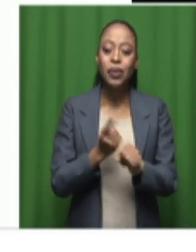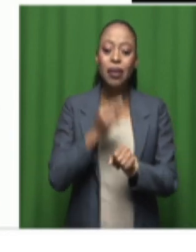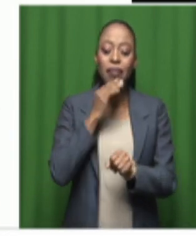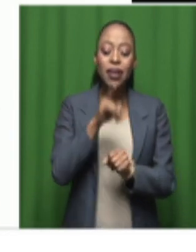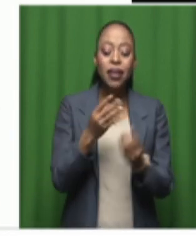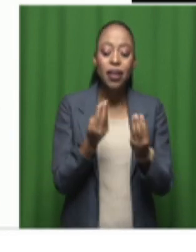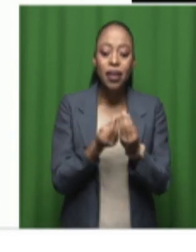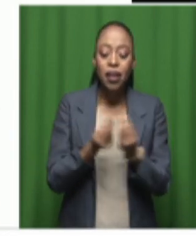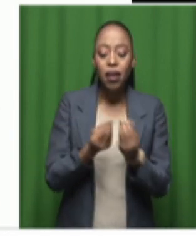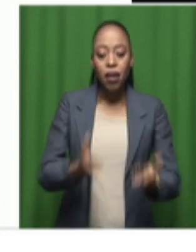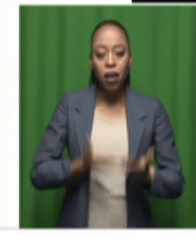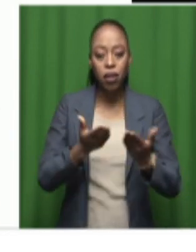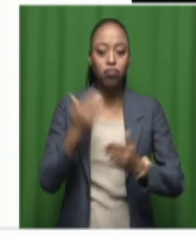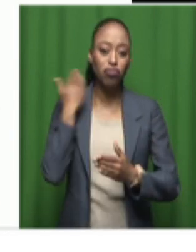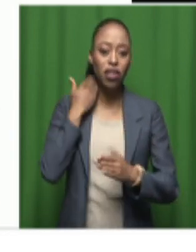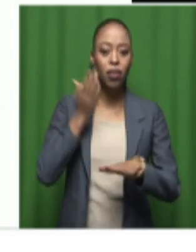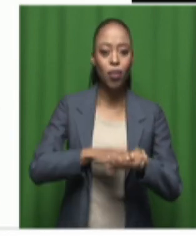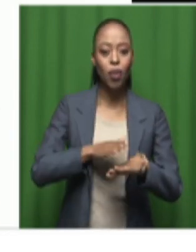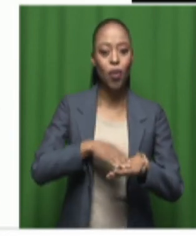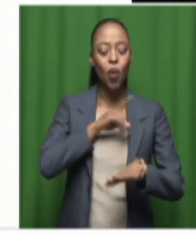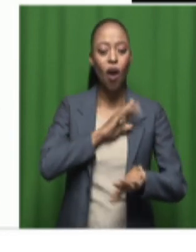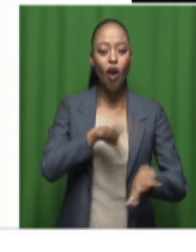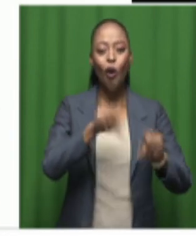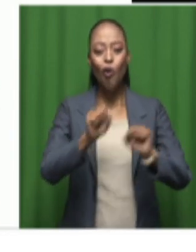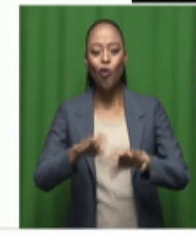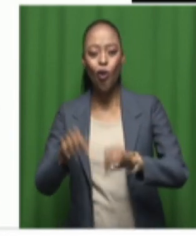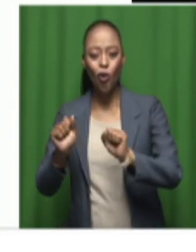making goods and services more expensive.